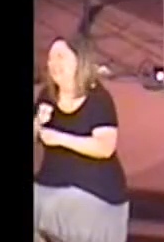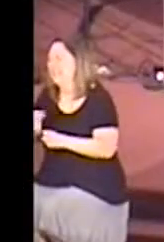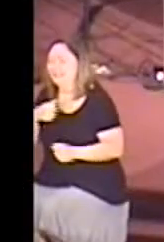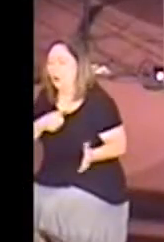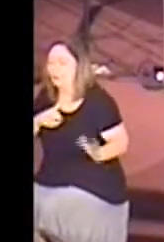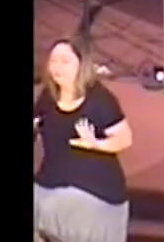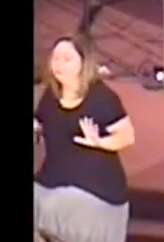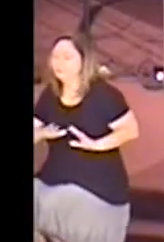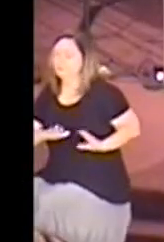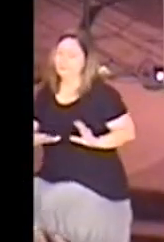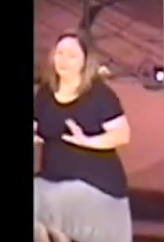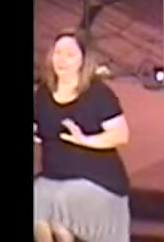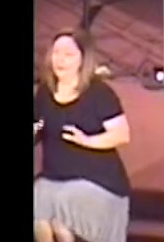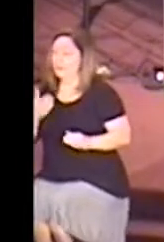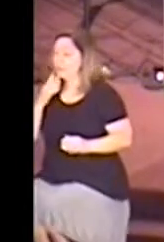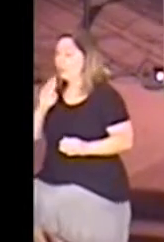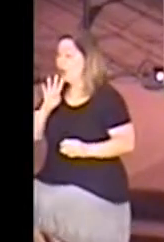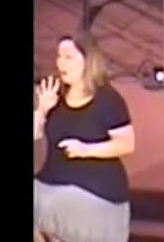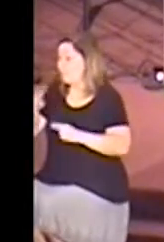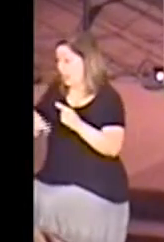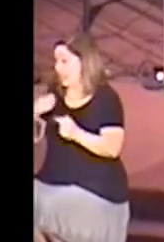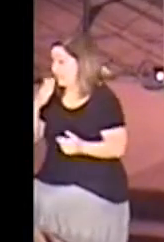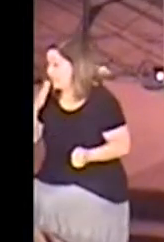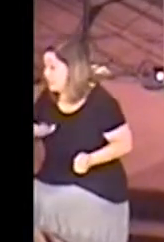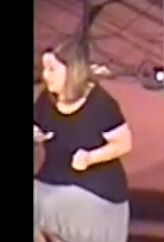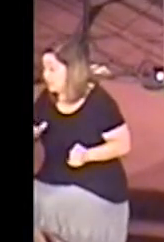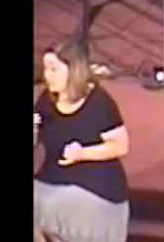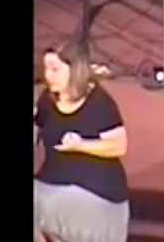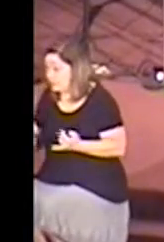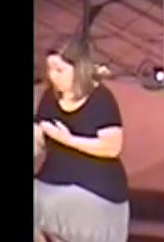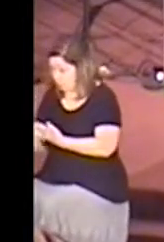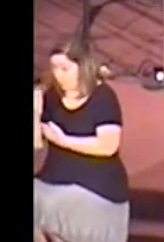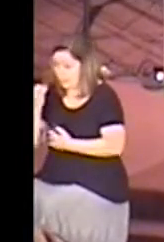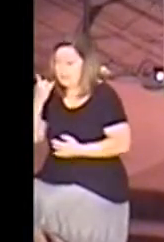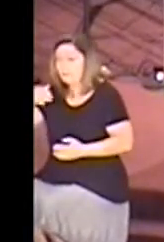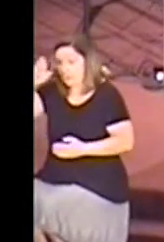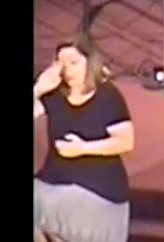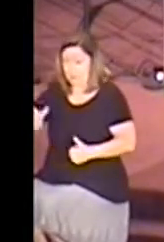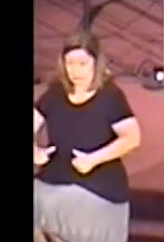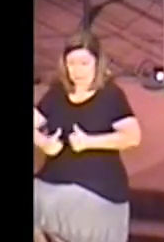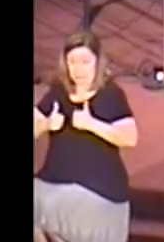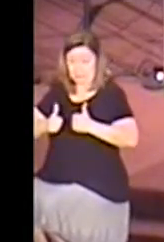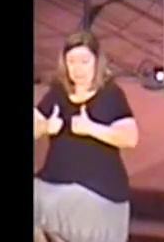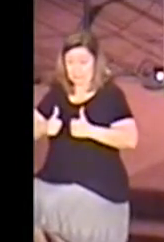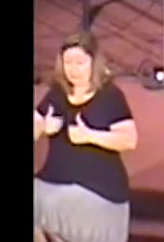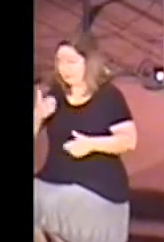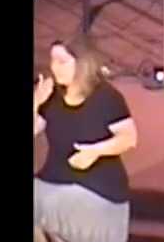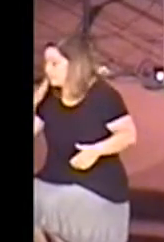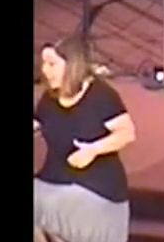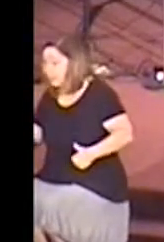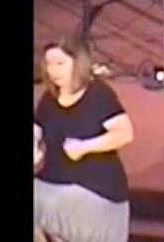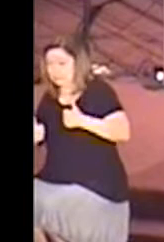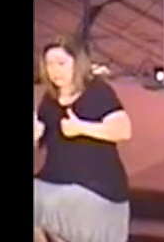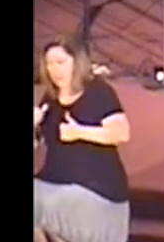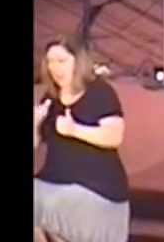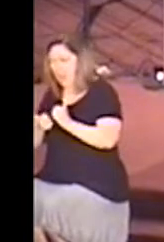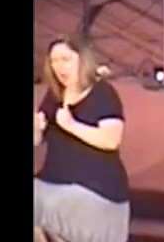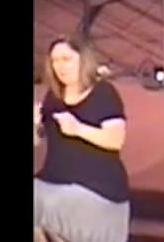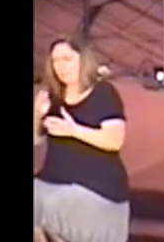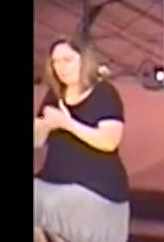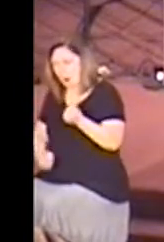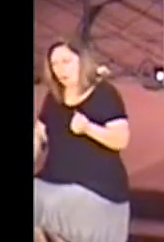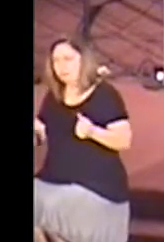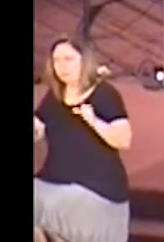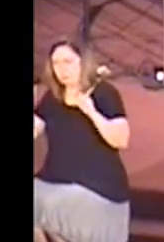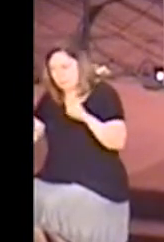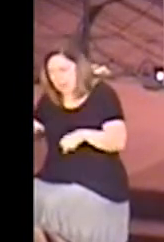Anyway, so we're talking about evil this morning, and that if God does exist and evil does exist, how can those two things be possible,